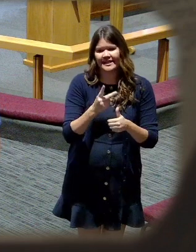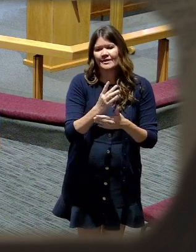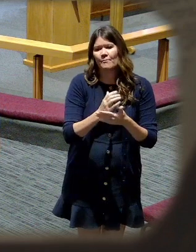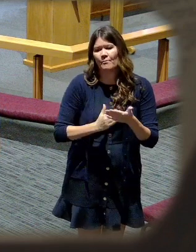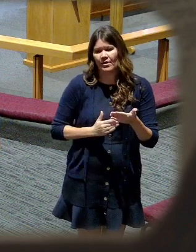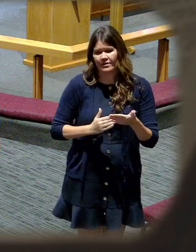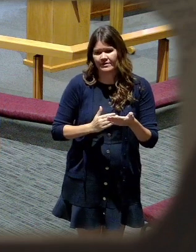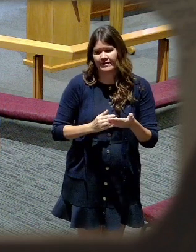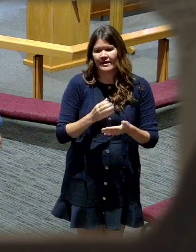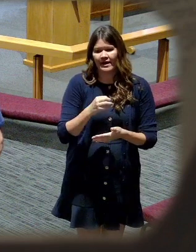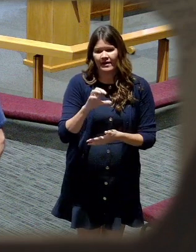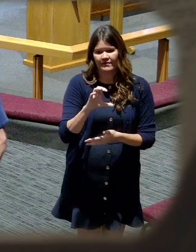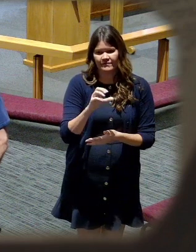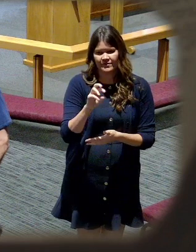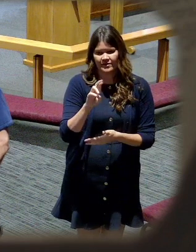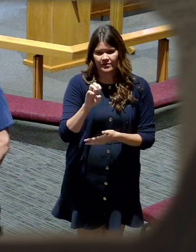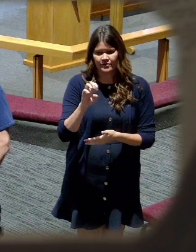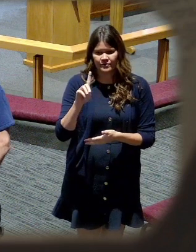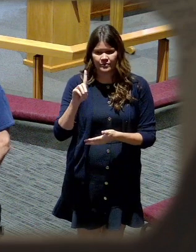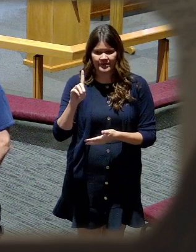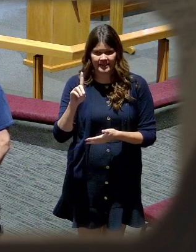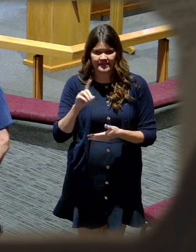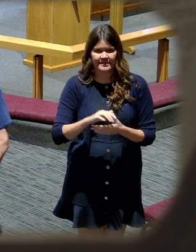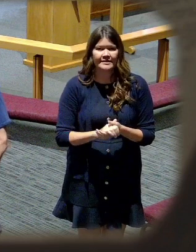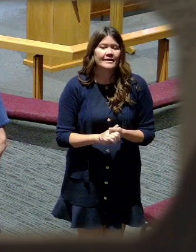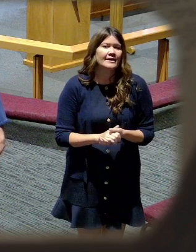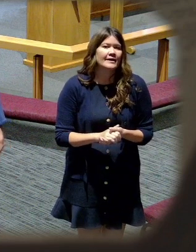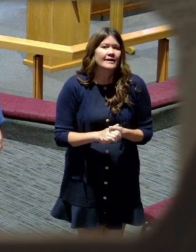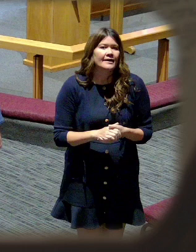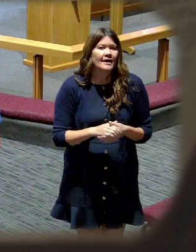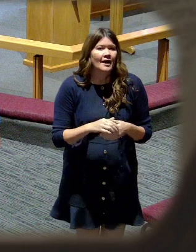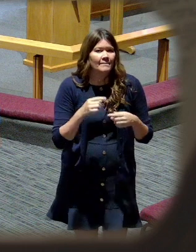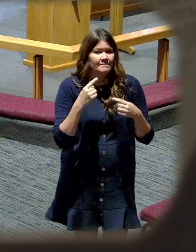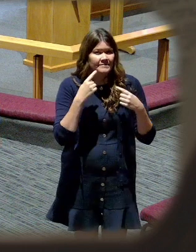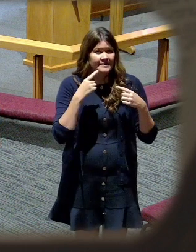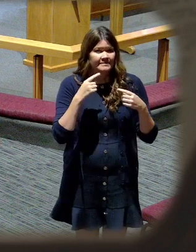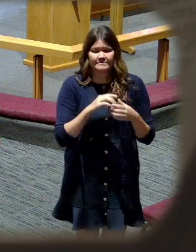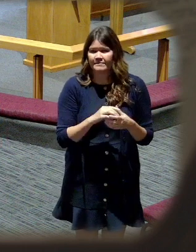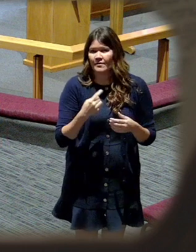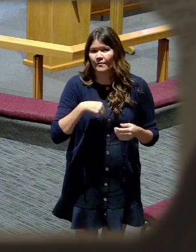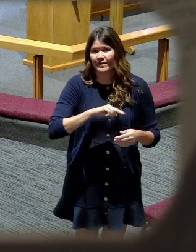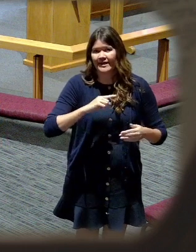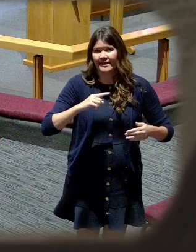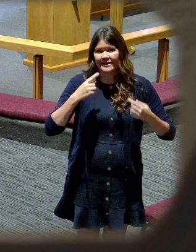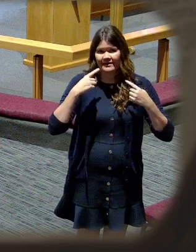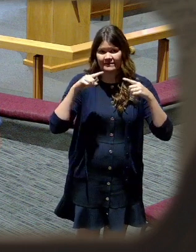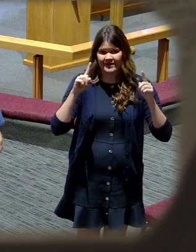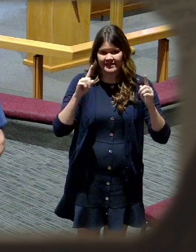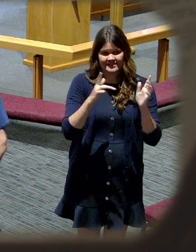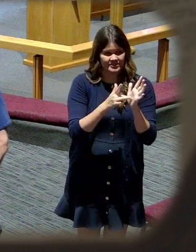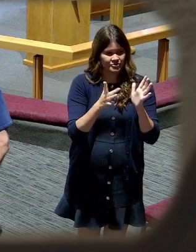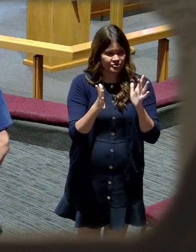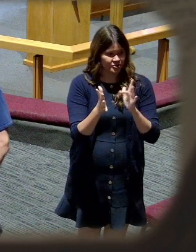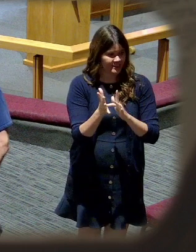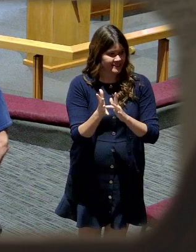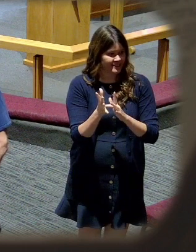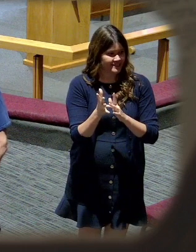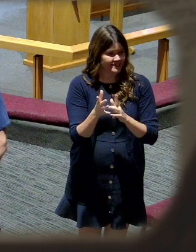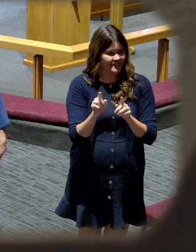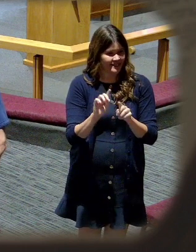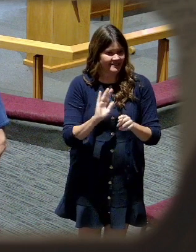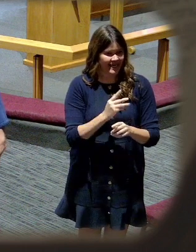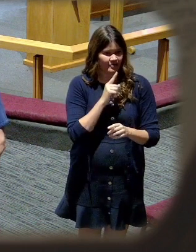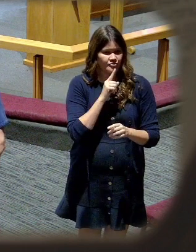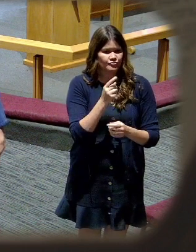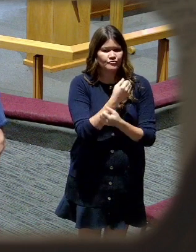Creed. Echoing the proclamation of John the Baptist, we confess Jesus to be our Savior,